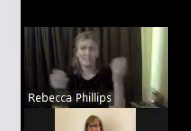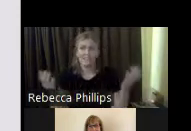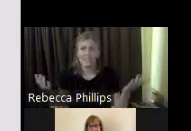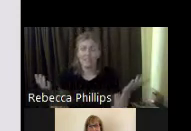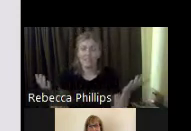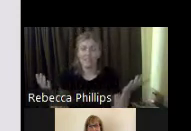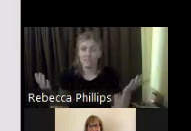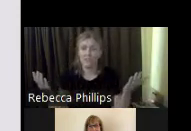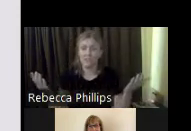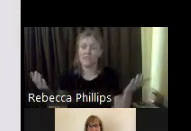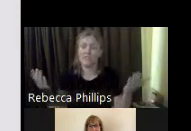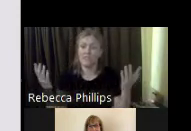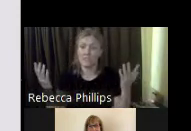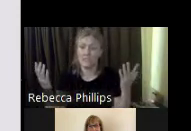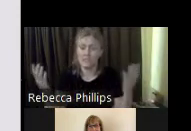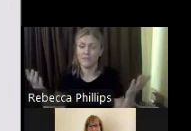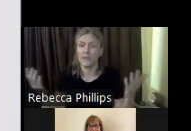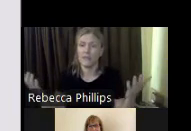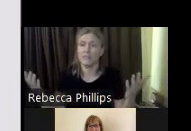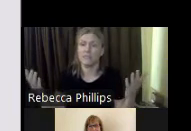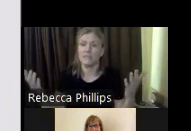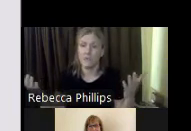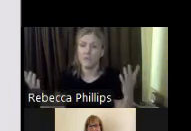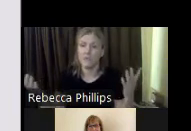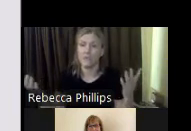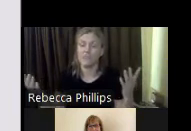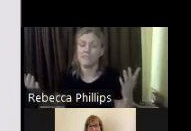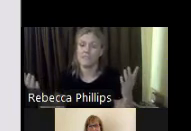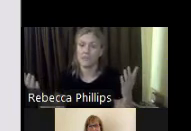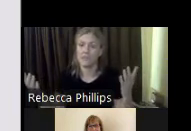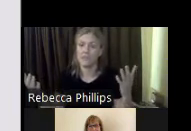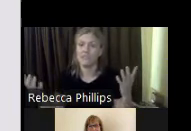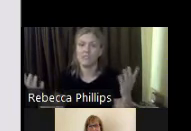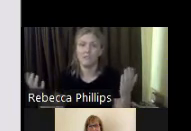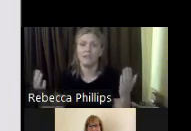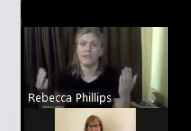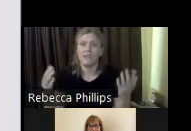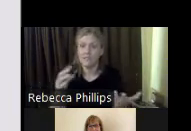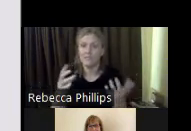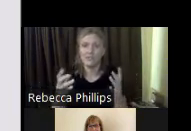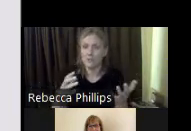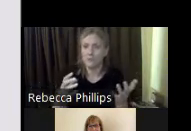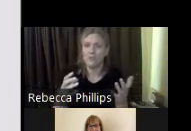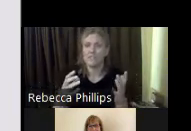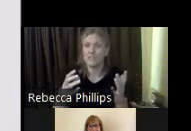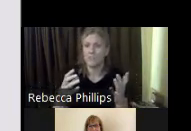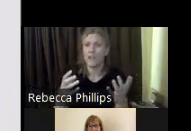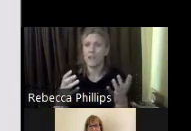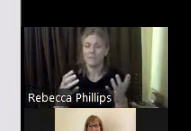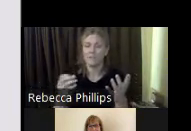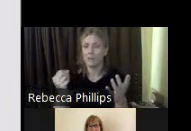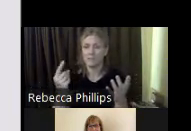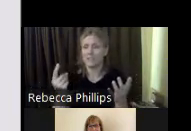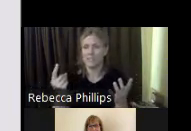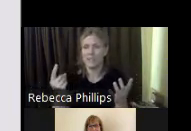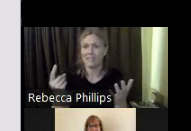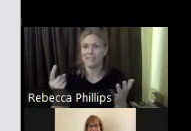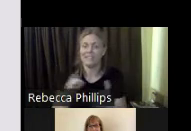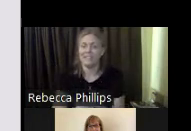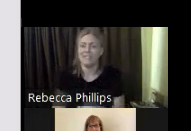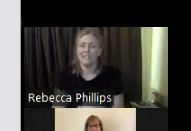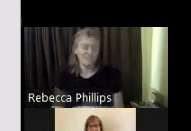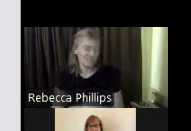And I was just like, that's what it is. It's a different language. It's a foreign language. And so you do need someone to either interpret or some way of being able to